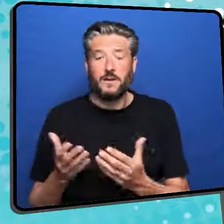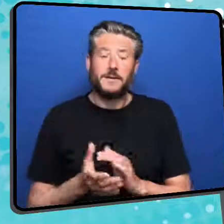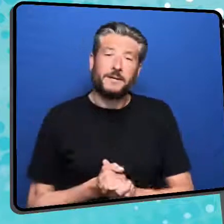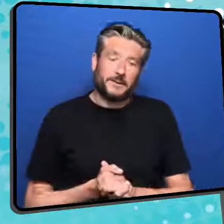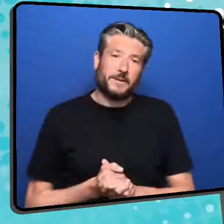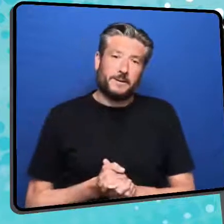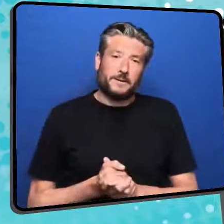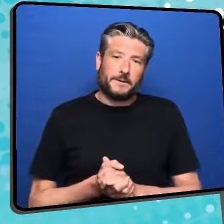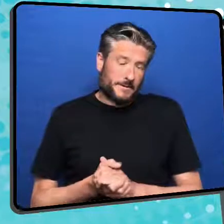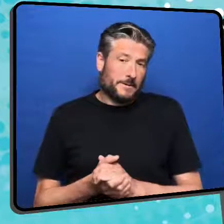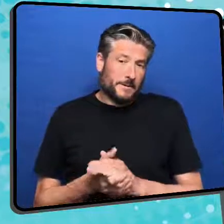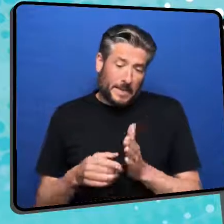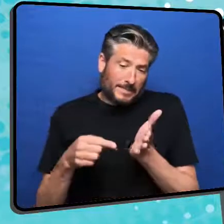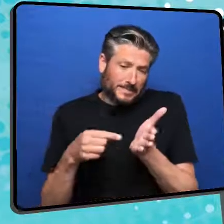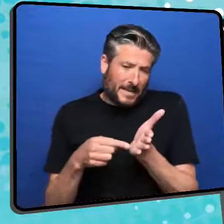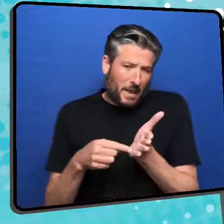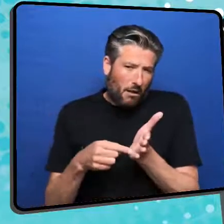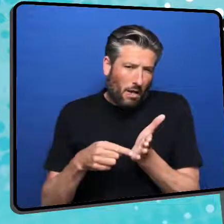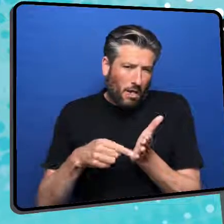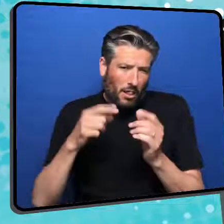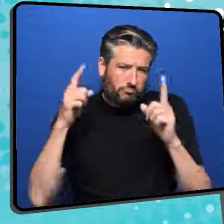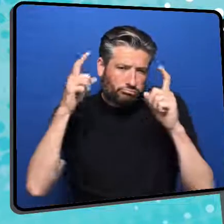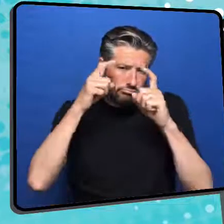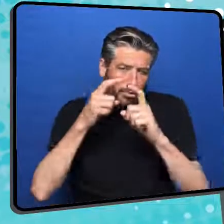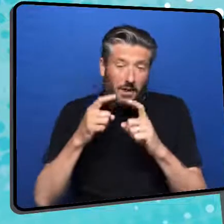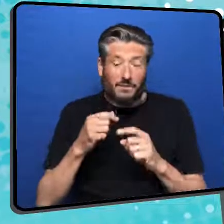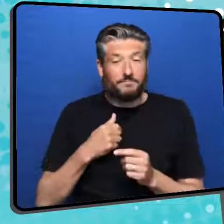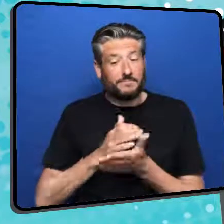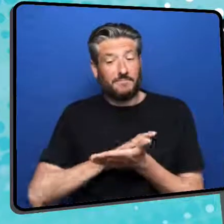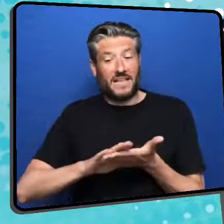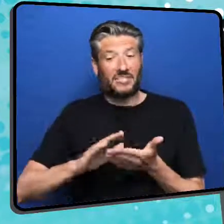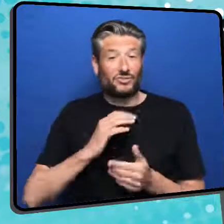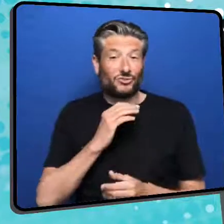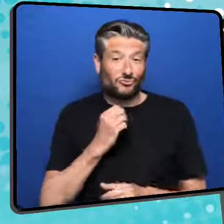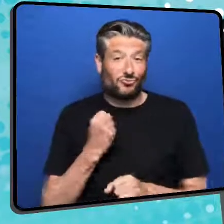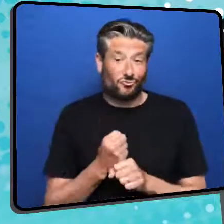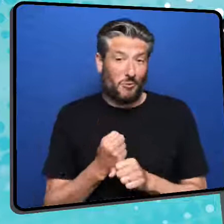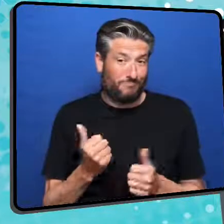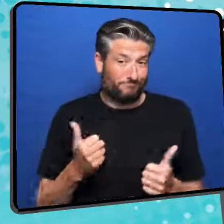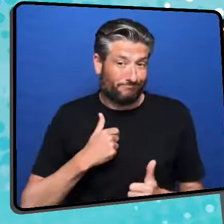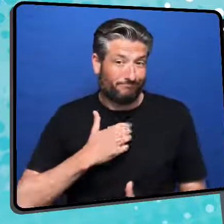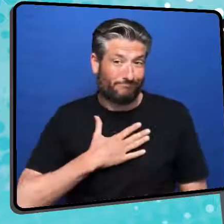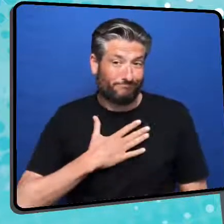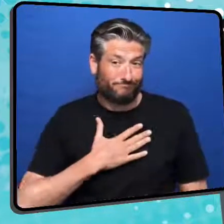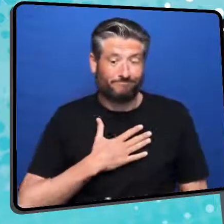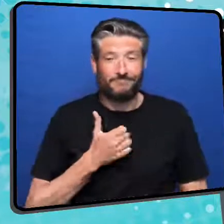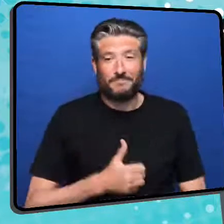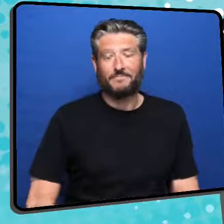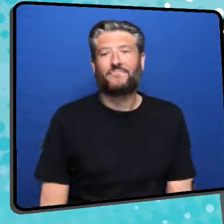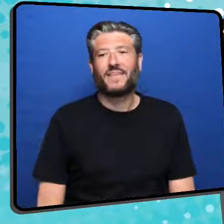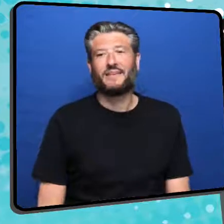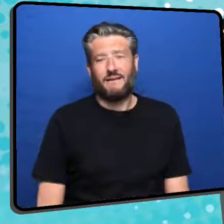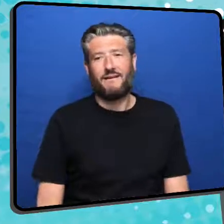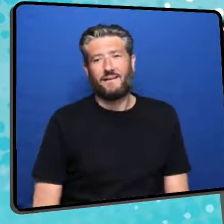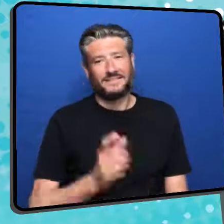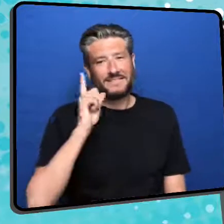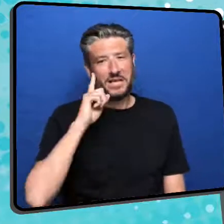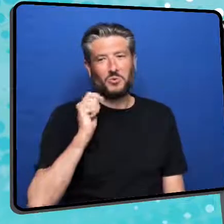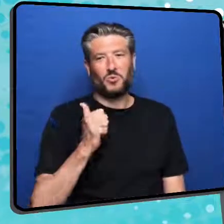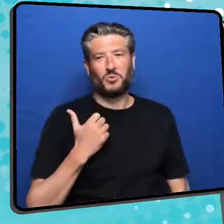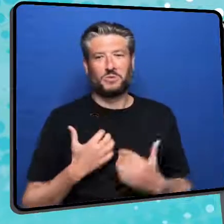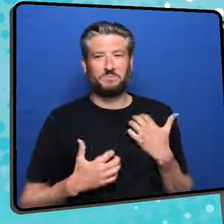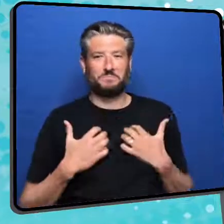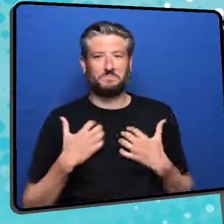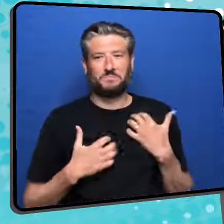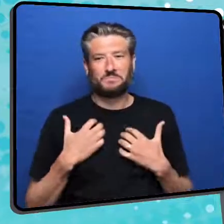a nice job and I really like it. Yeah, no, it certainly sounds exciting, and I like the breakdown there